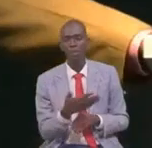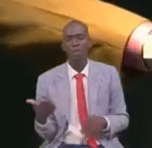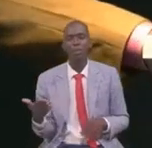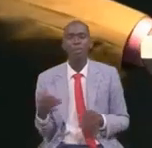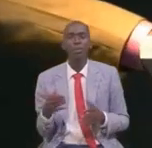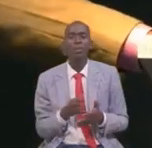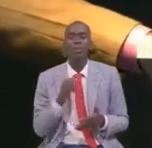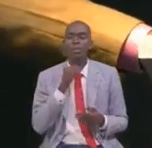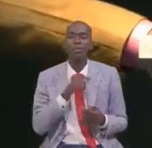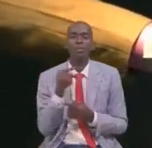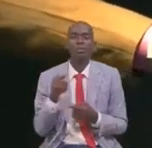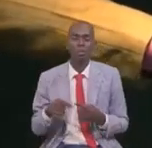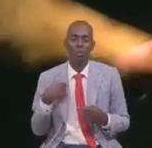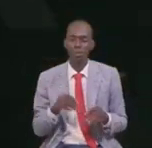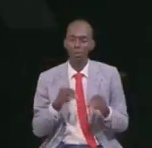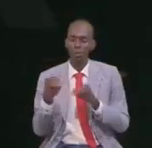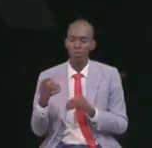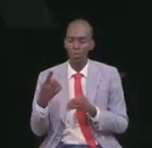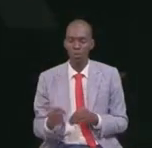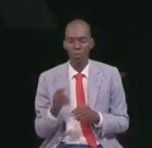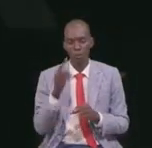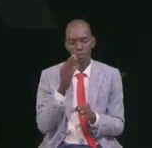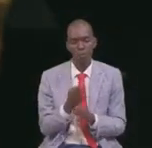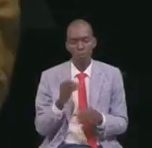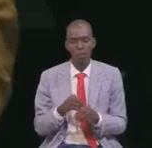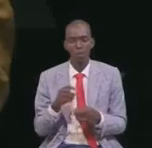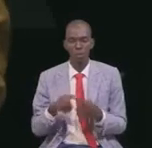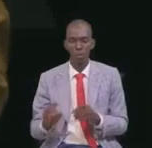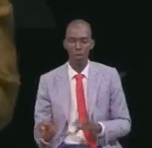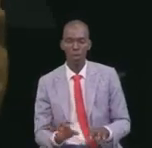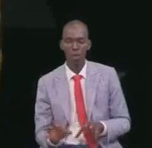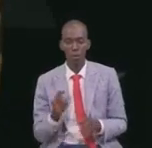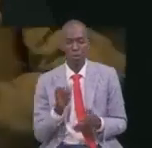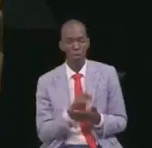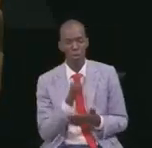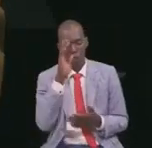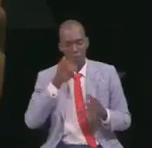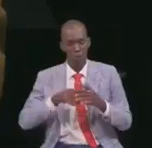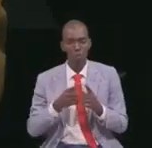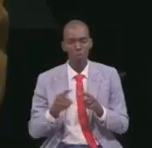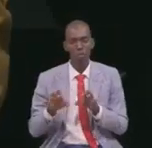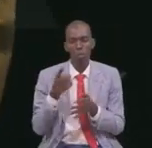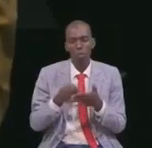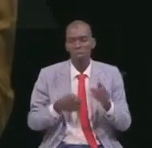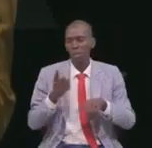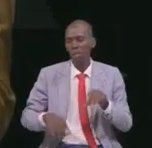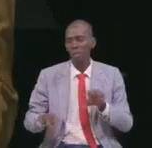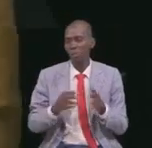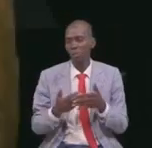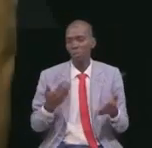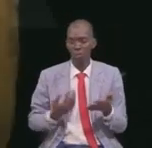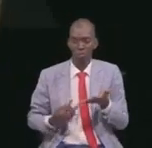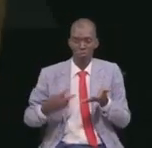when we put the faith into action. The man did what he couldn't do before. He arose, he took up